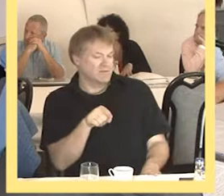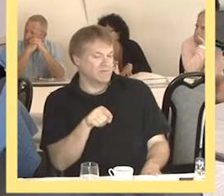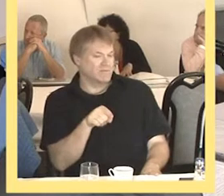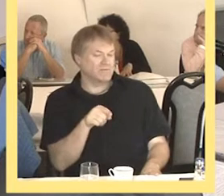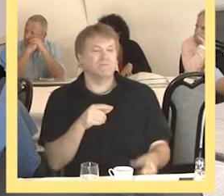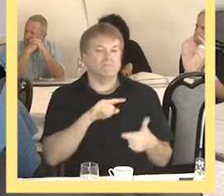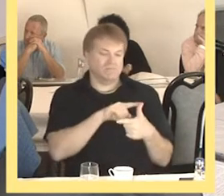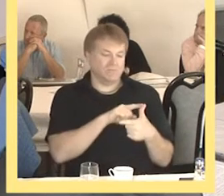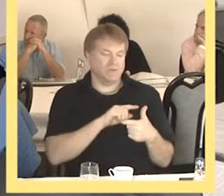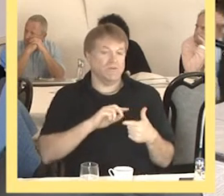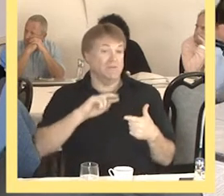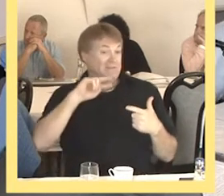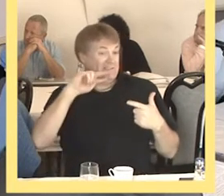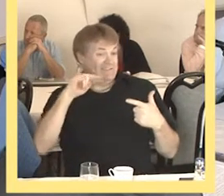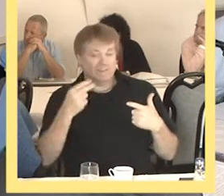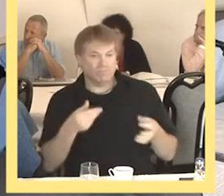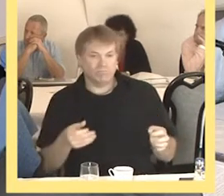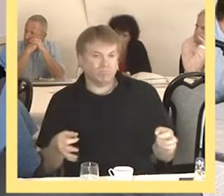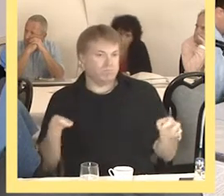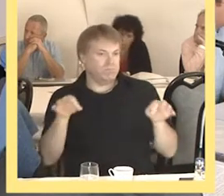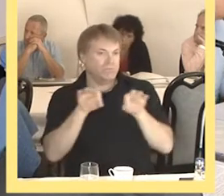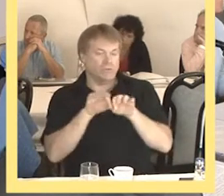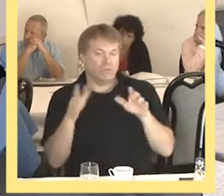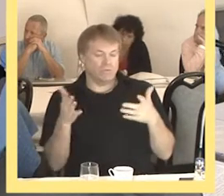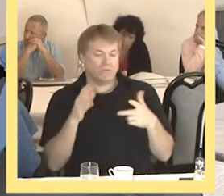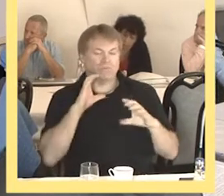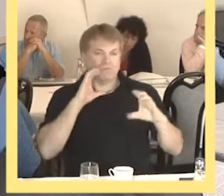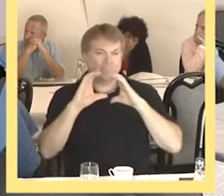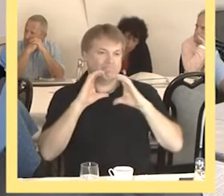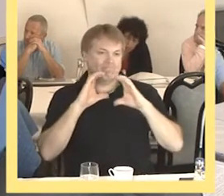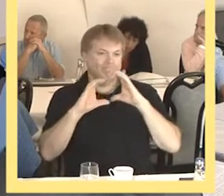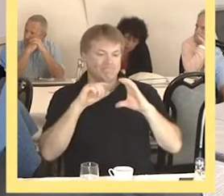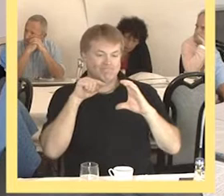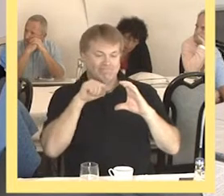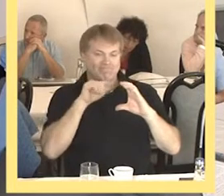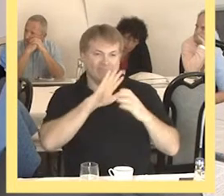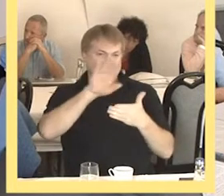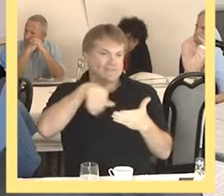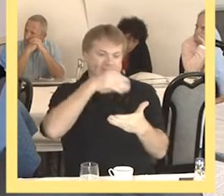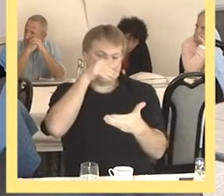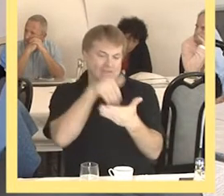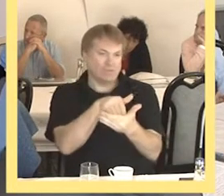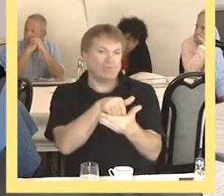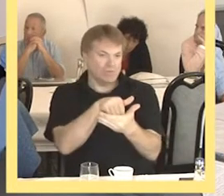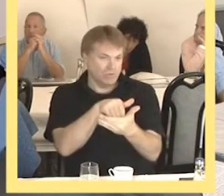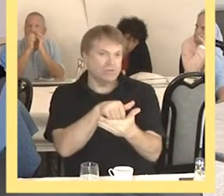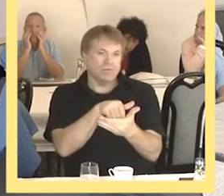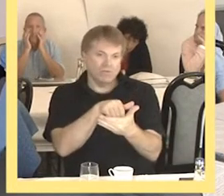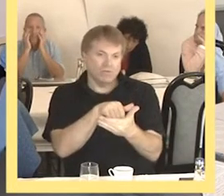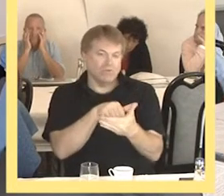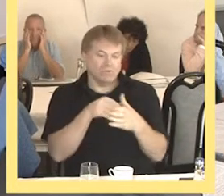communication is the core issue when we think of dealing with